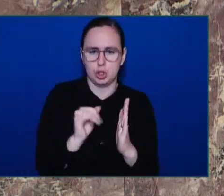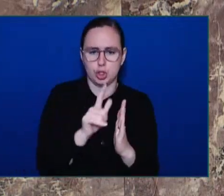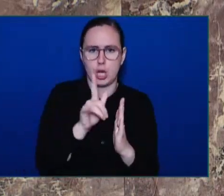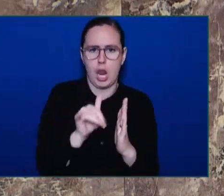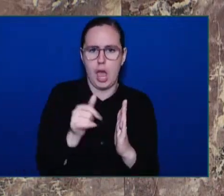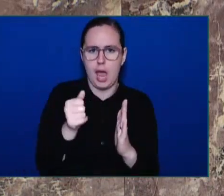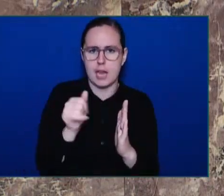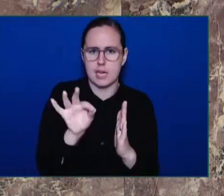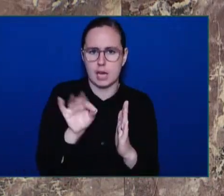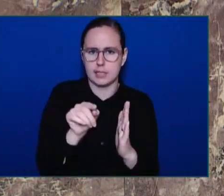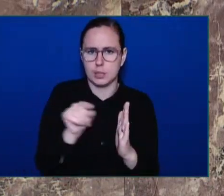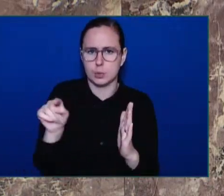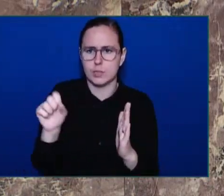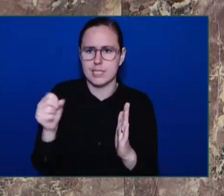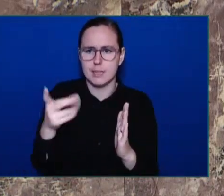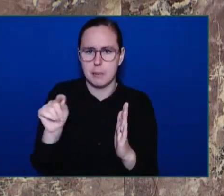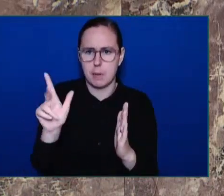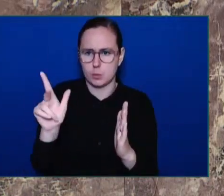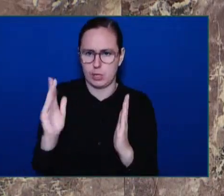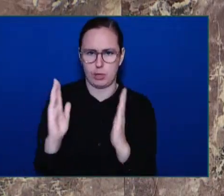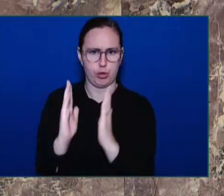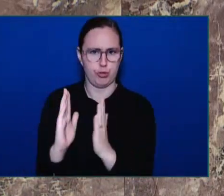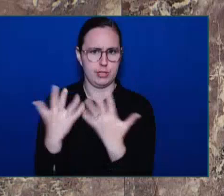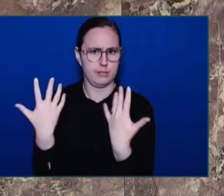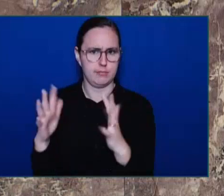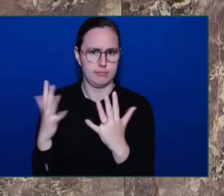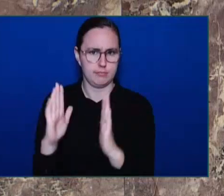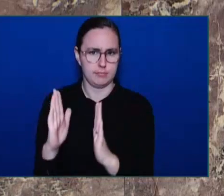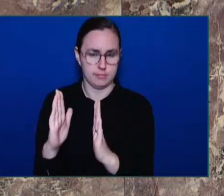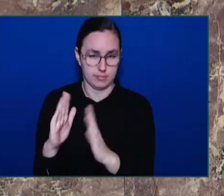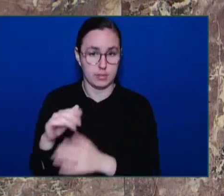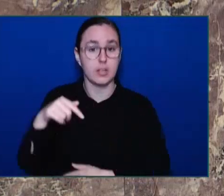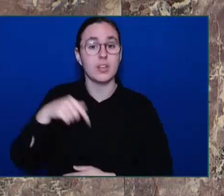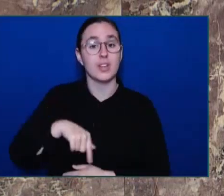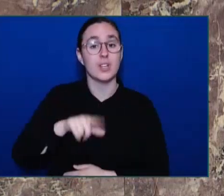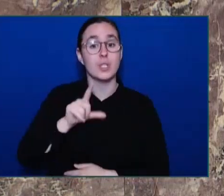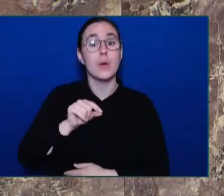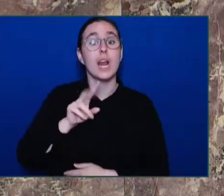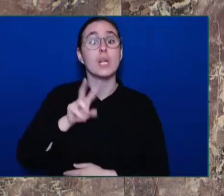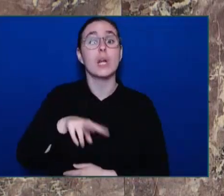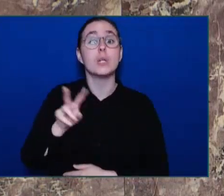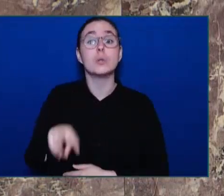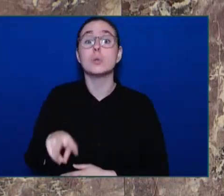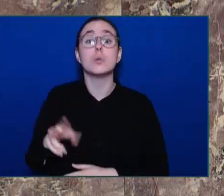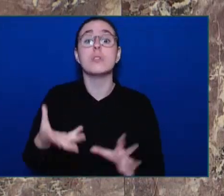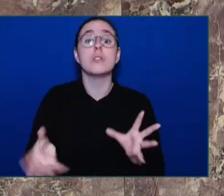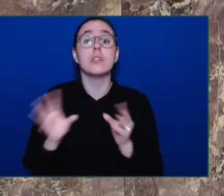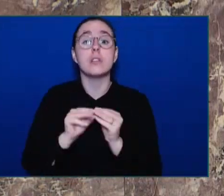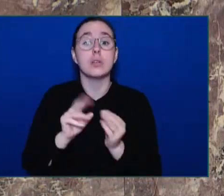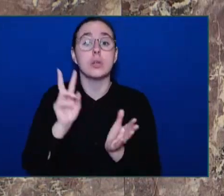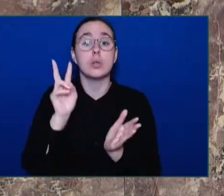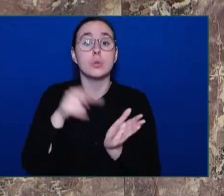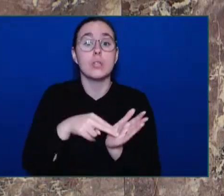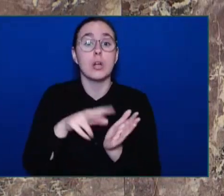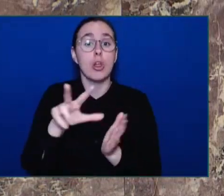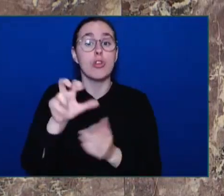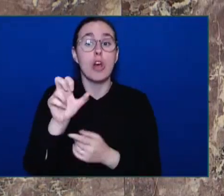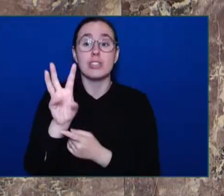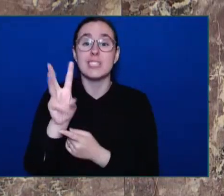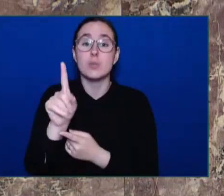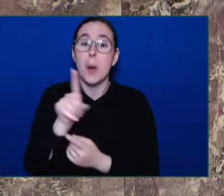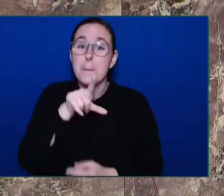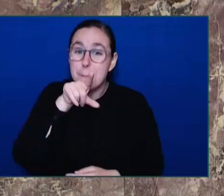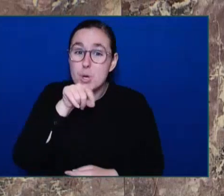season, 2,360 birds of 61 different species. An additional 300 previously banded birds